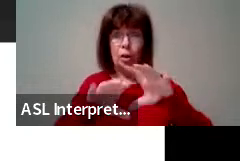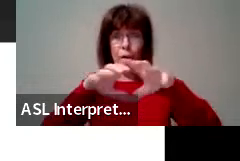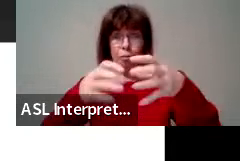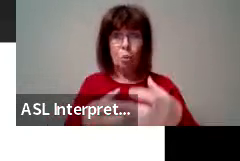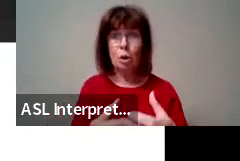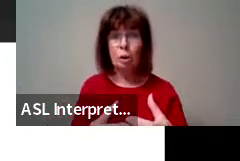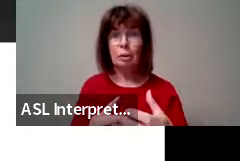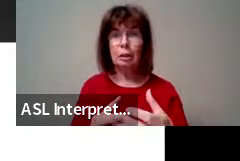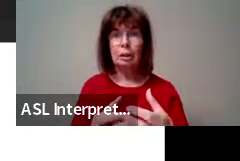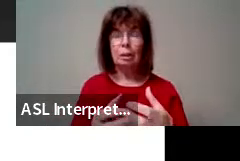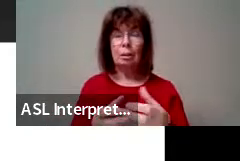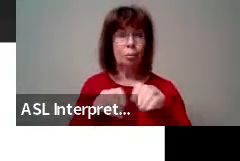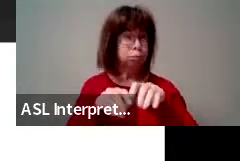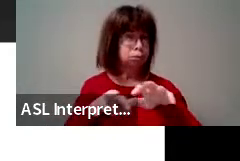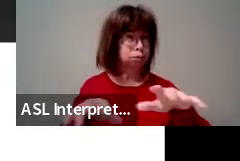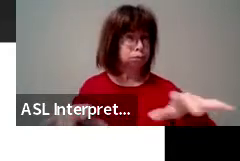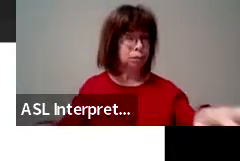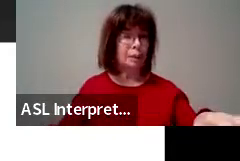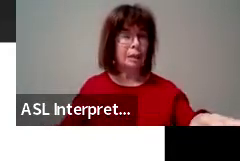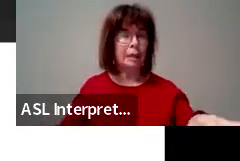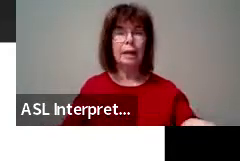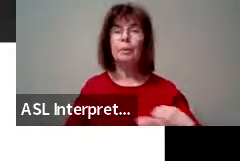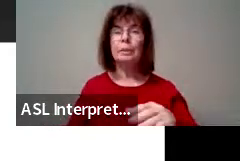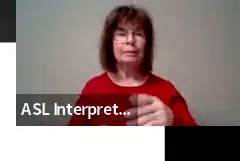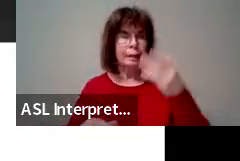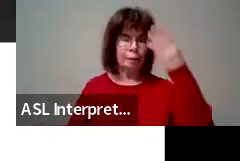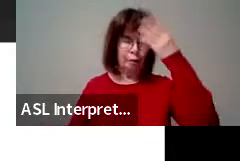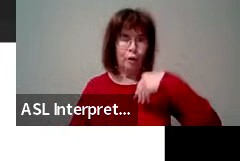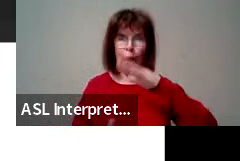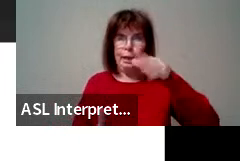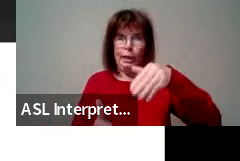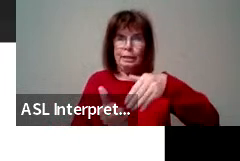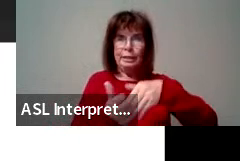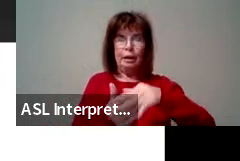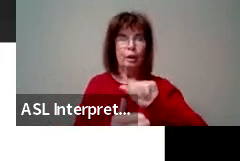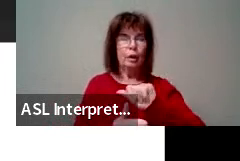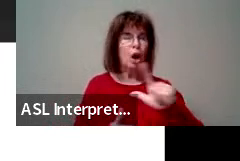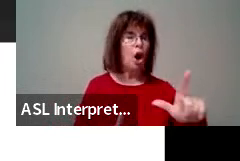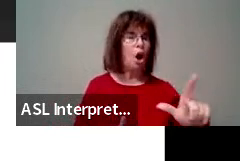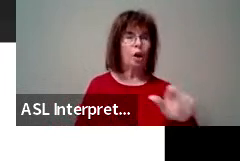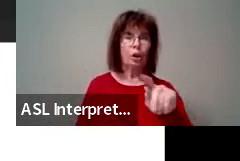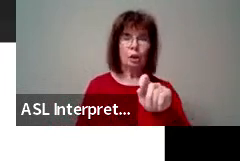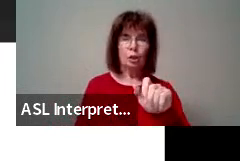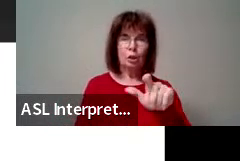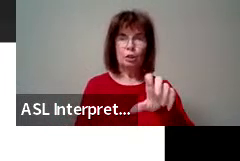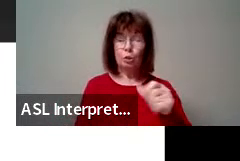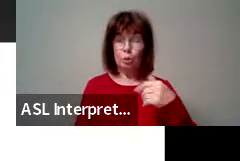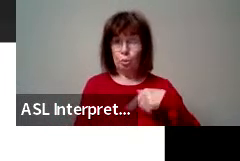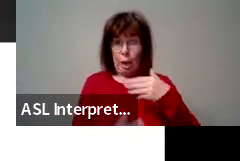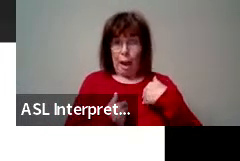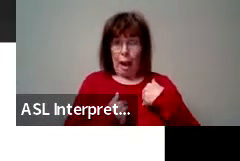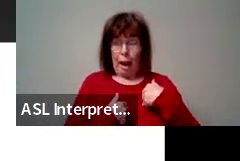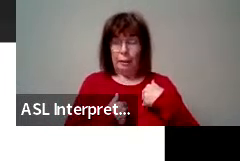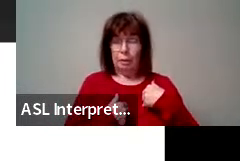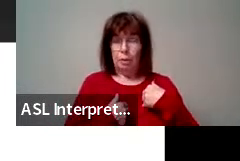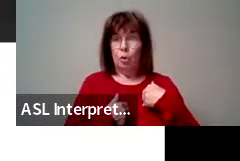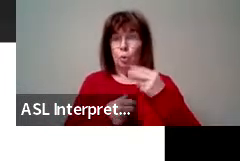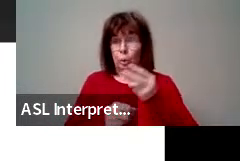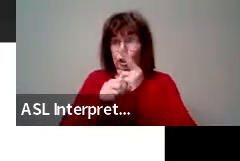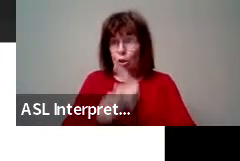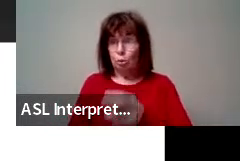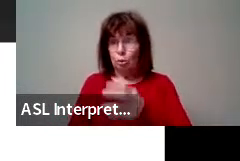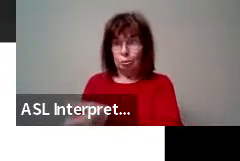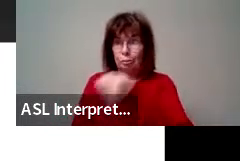pandemic, it was all out front and center, and all the tools that we had at our disposal were pulled out and